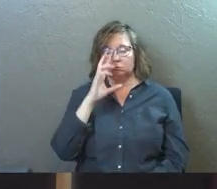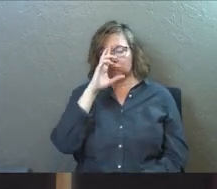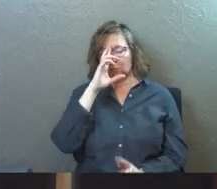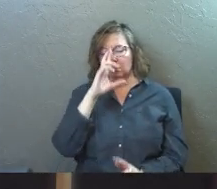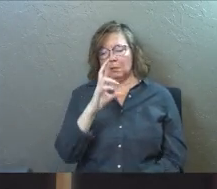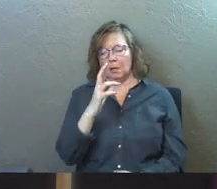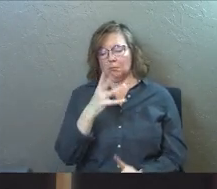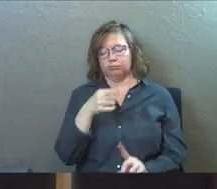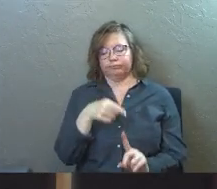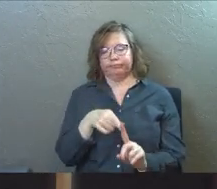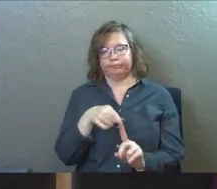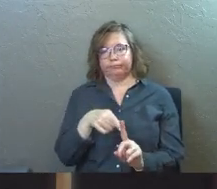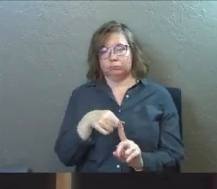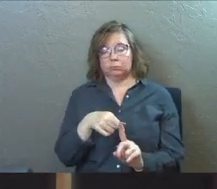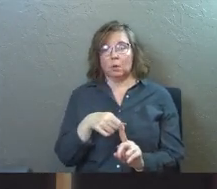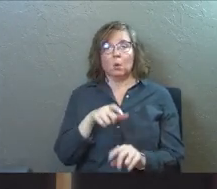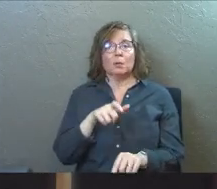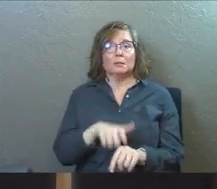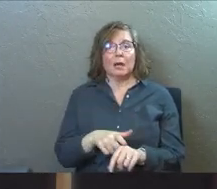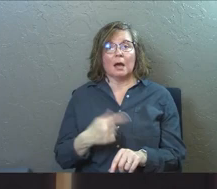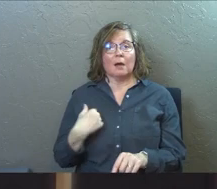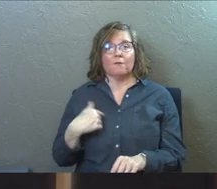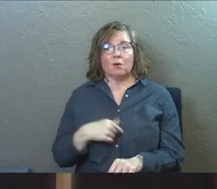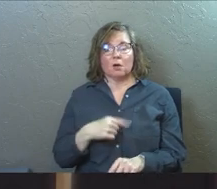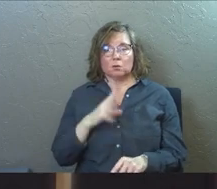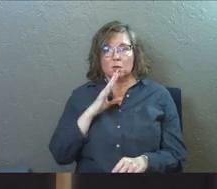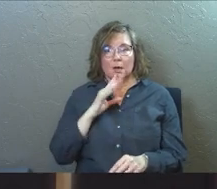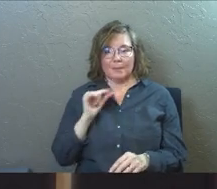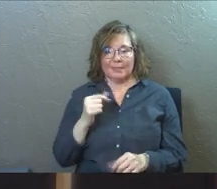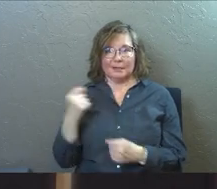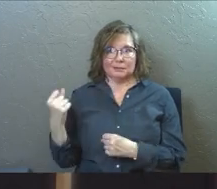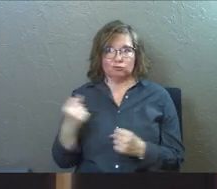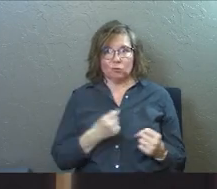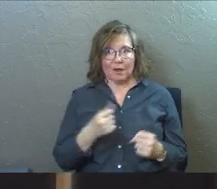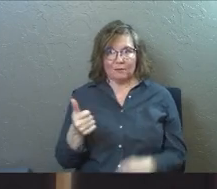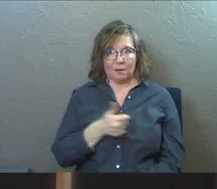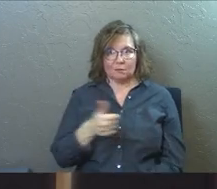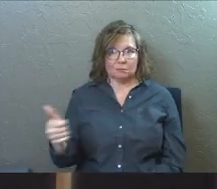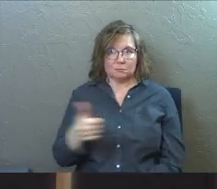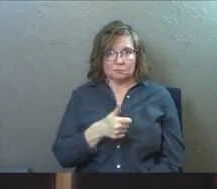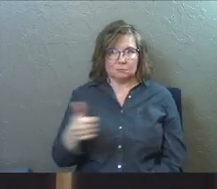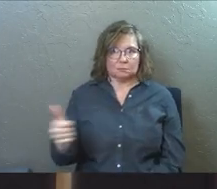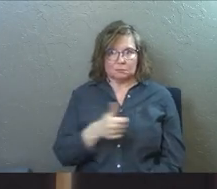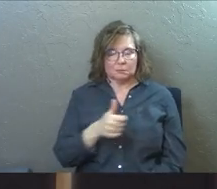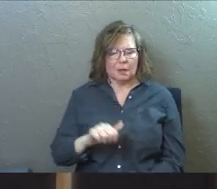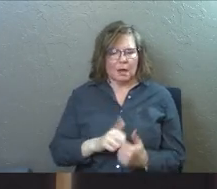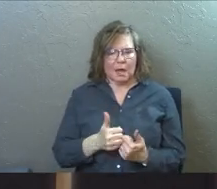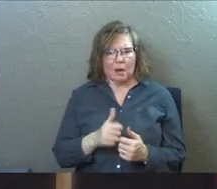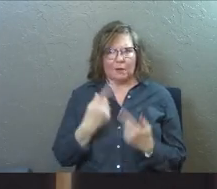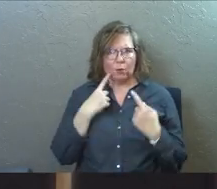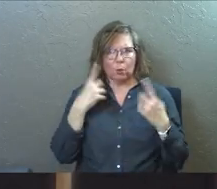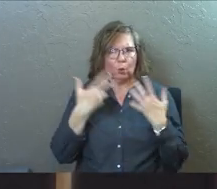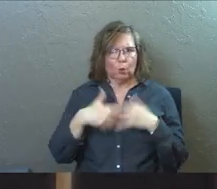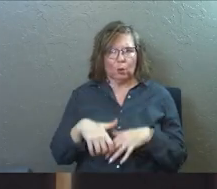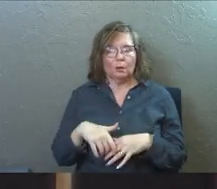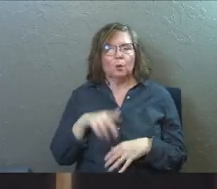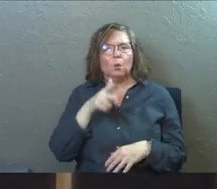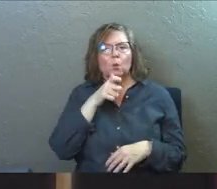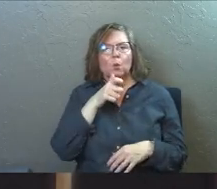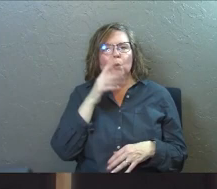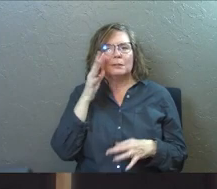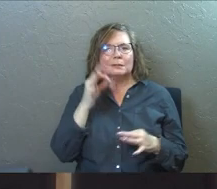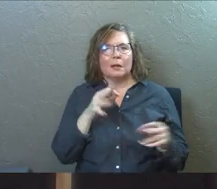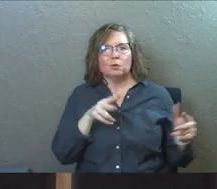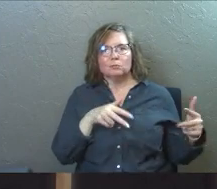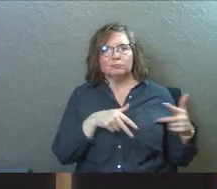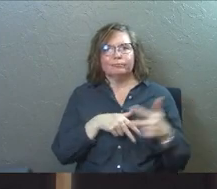Kirk. So when it came time for us to talk about this little driving plan and how this was going to have to work, guess who pulled